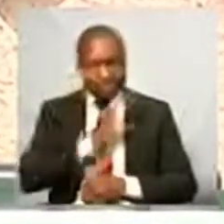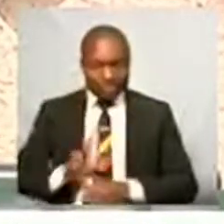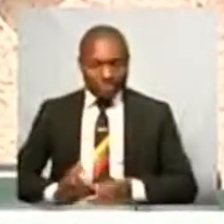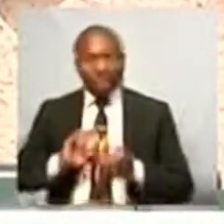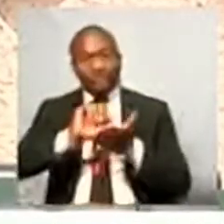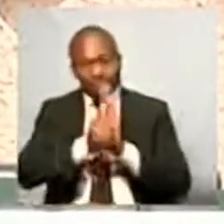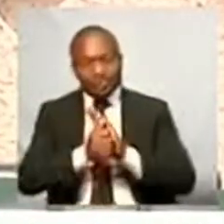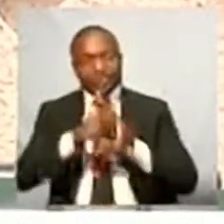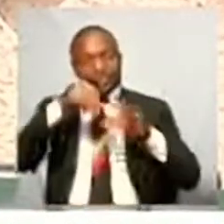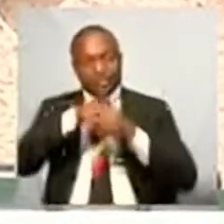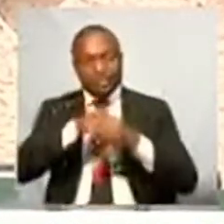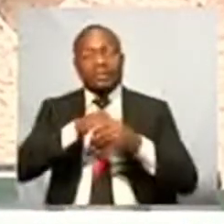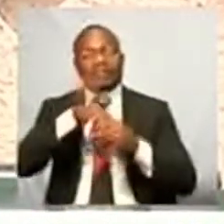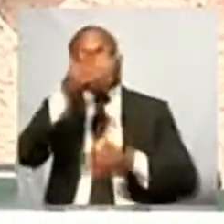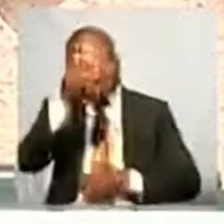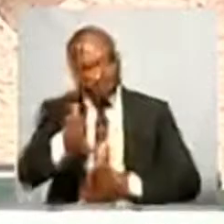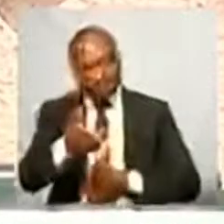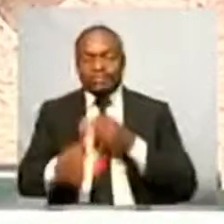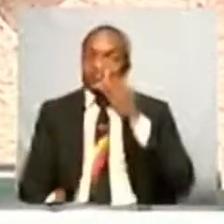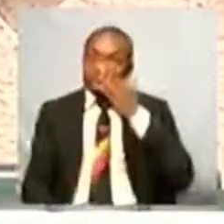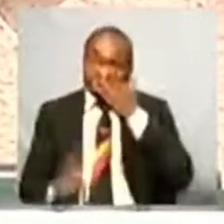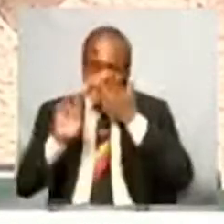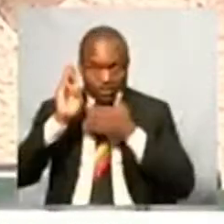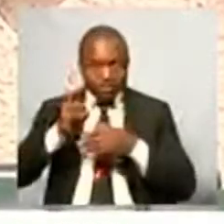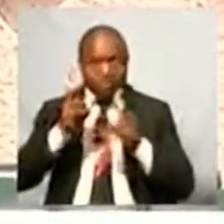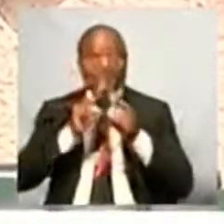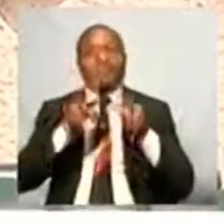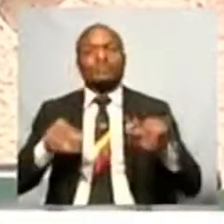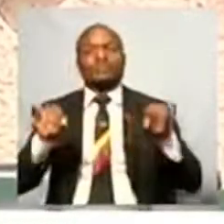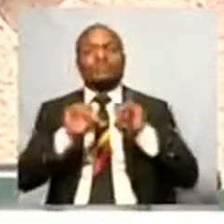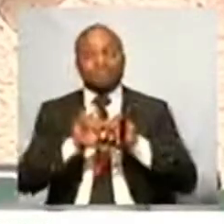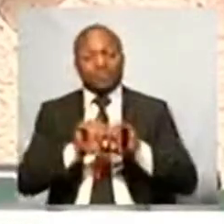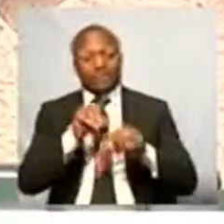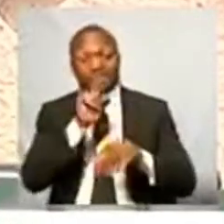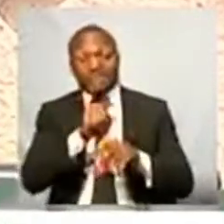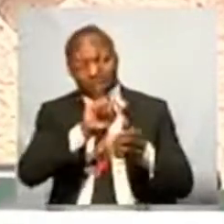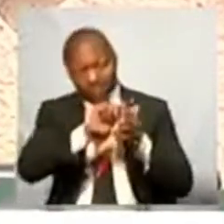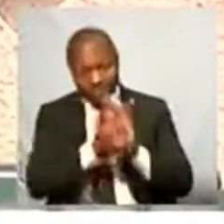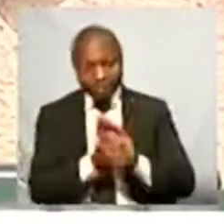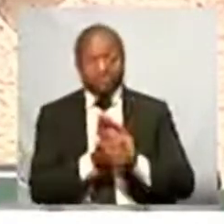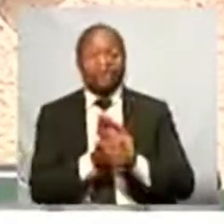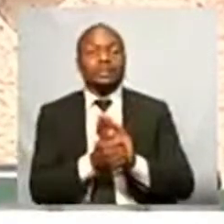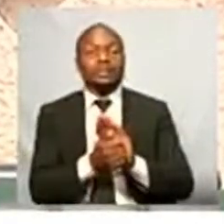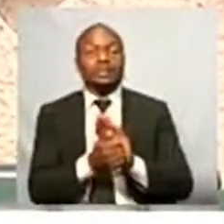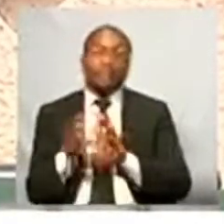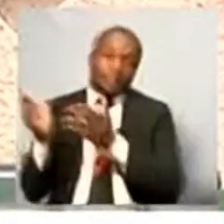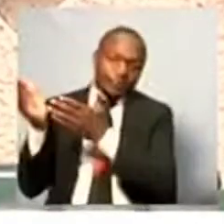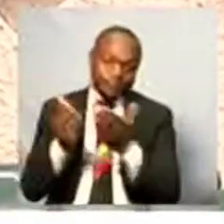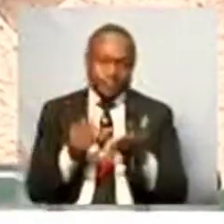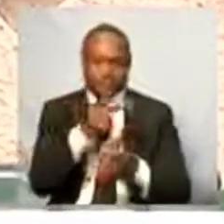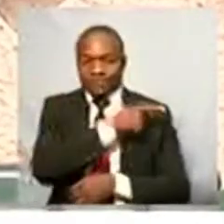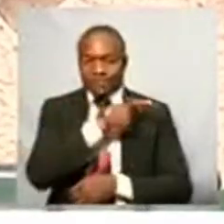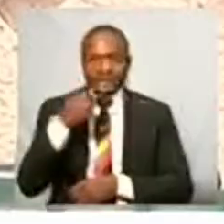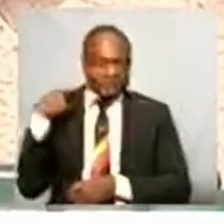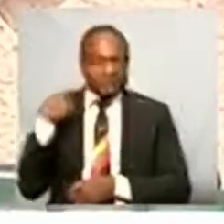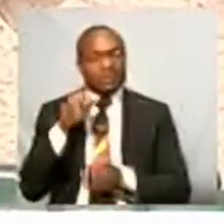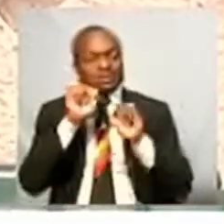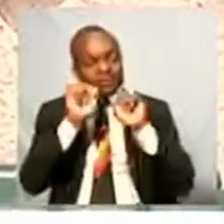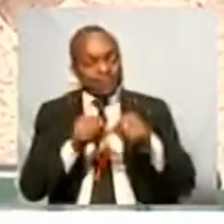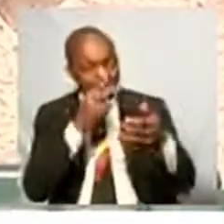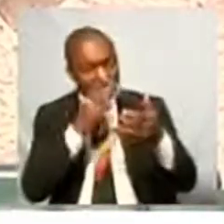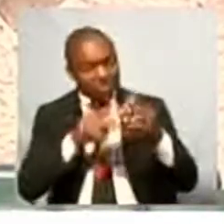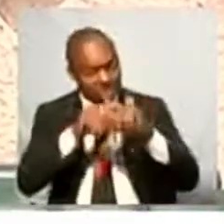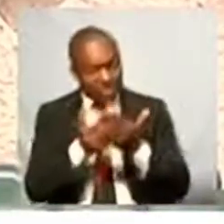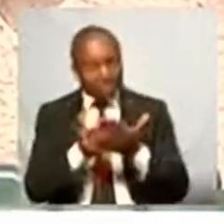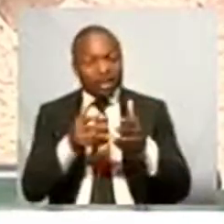that is in the pipeline, that it will be necessary that when that act is brought to Parliament, we really look at how